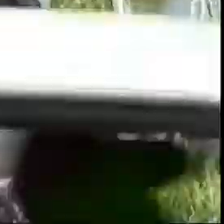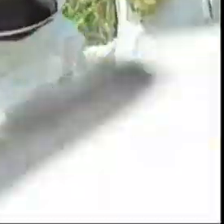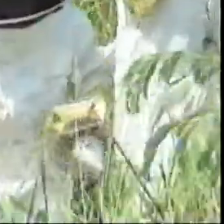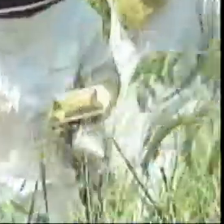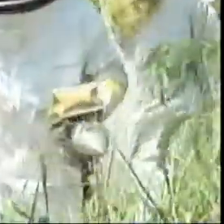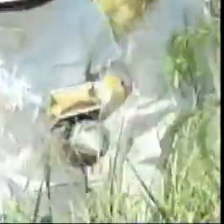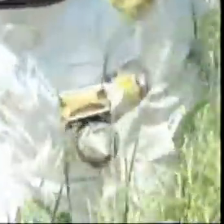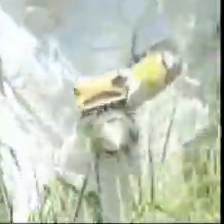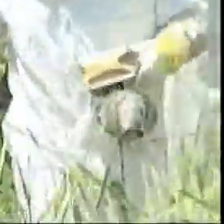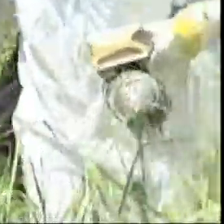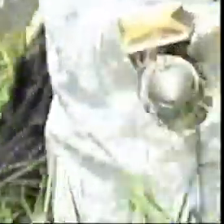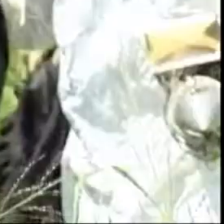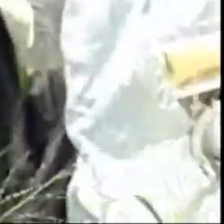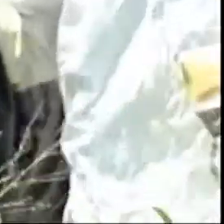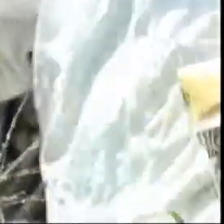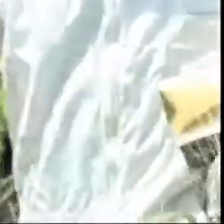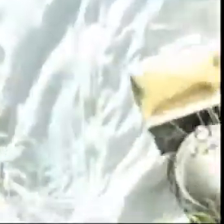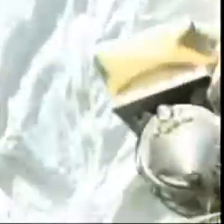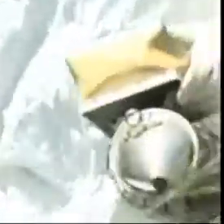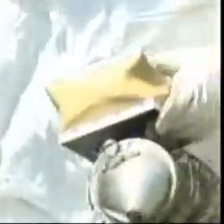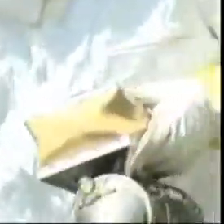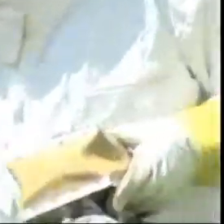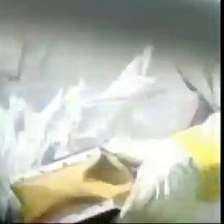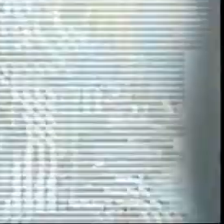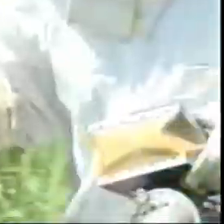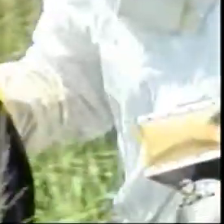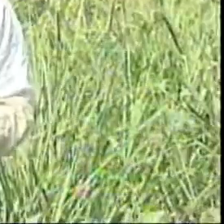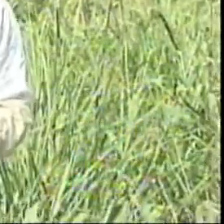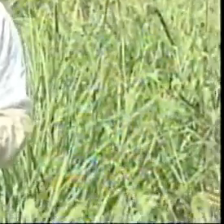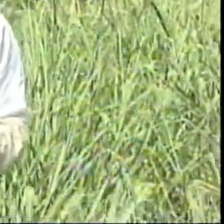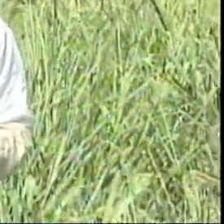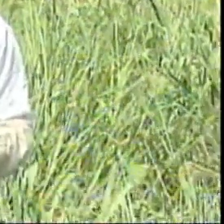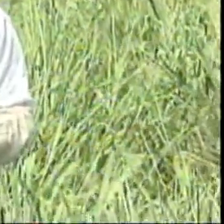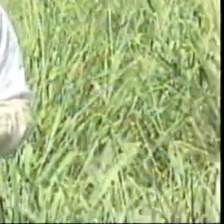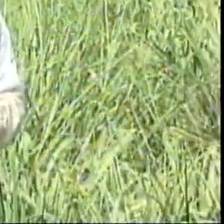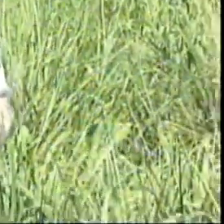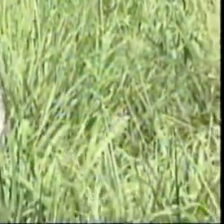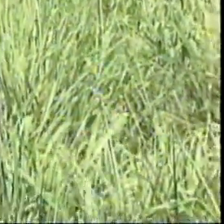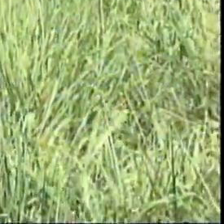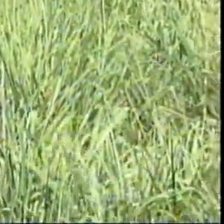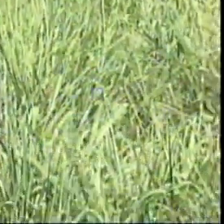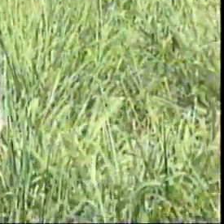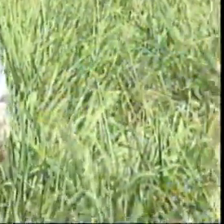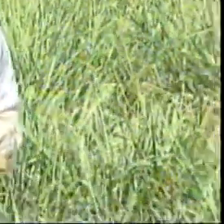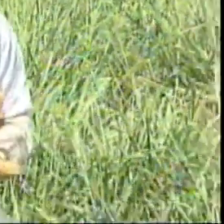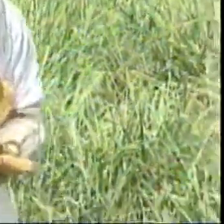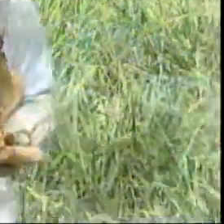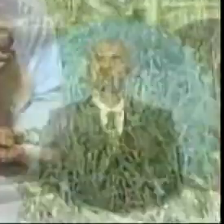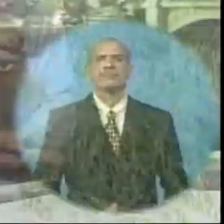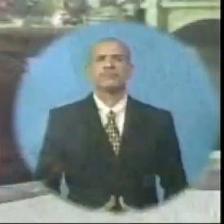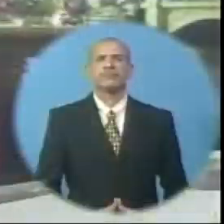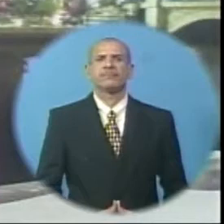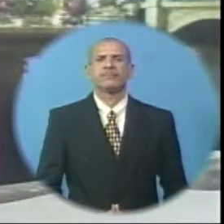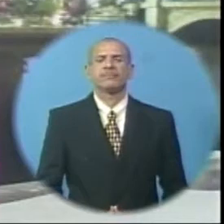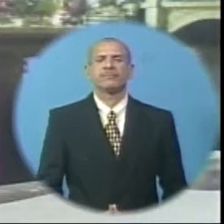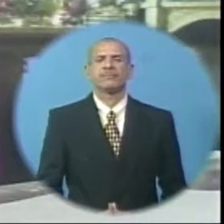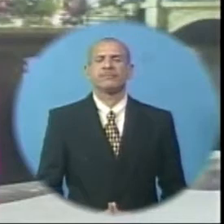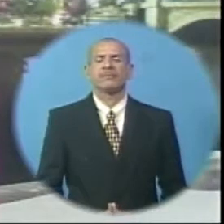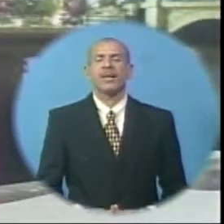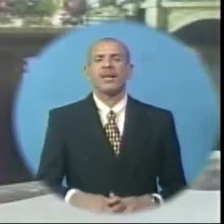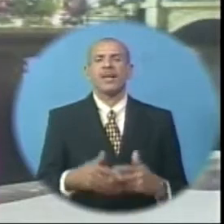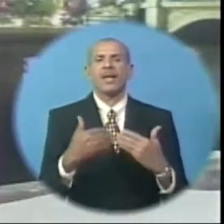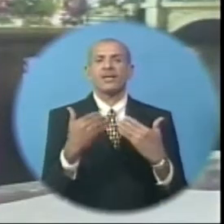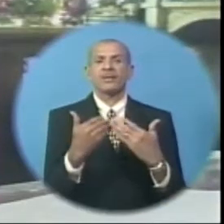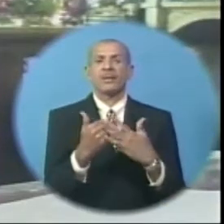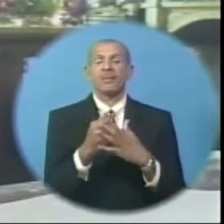was recovered under the tree, still covered in bees. Shane Jones, CBC News. Thanks,